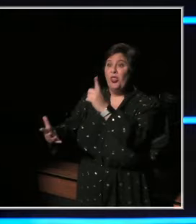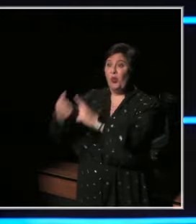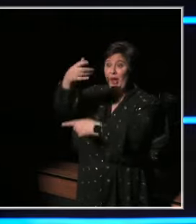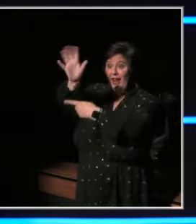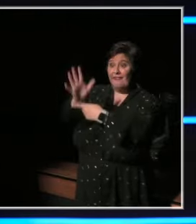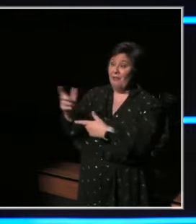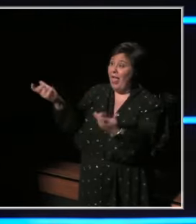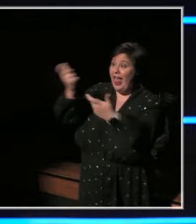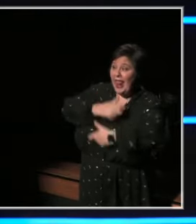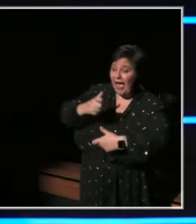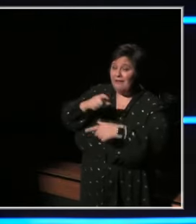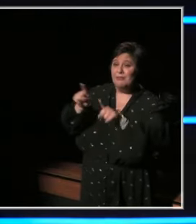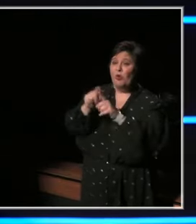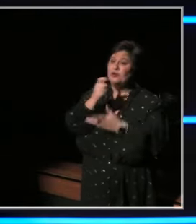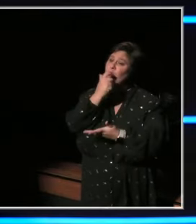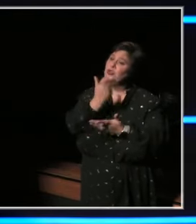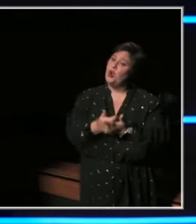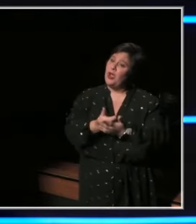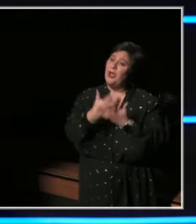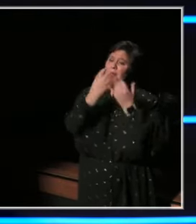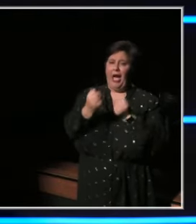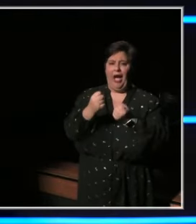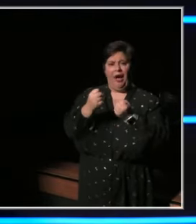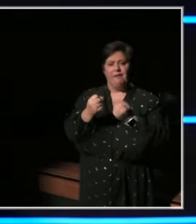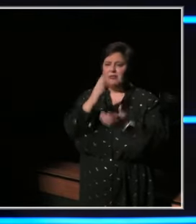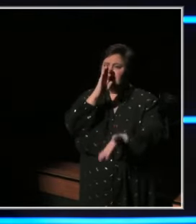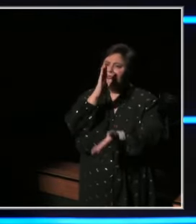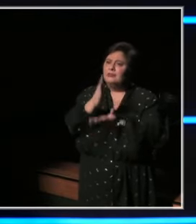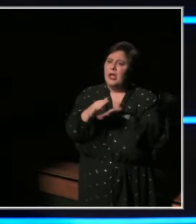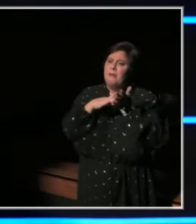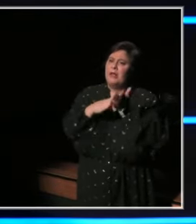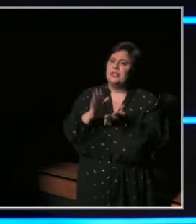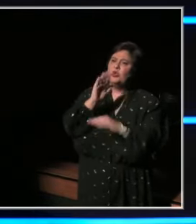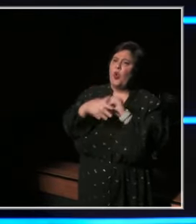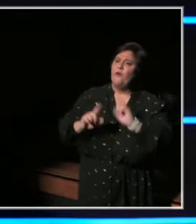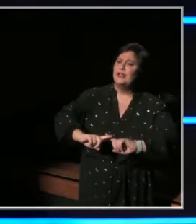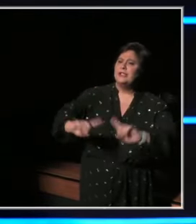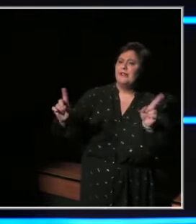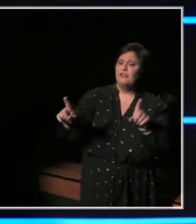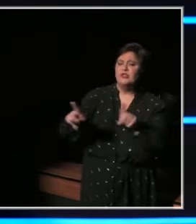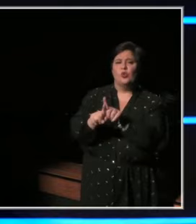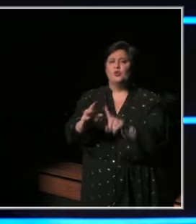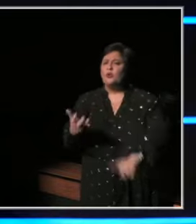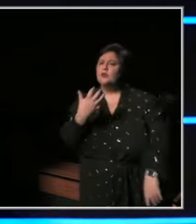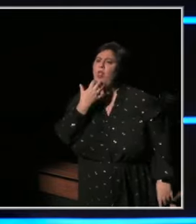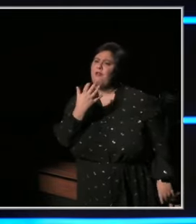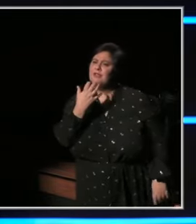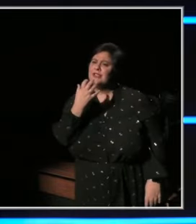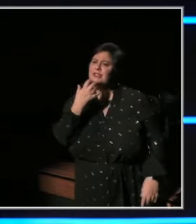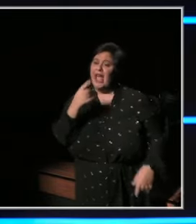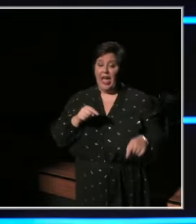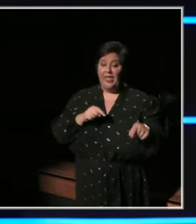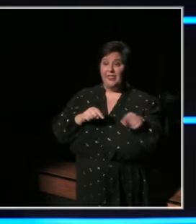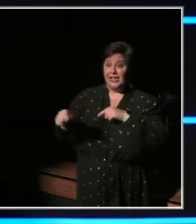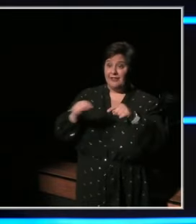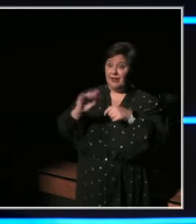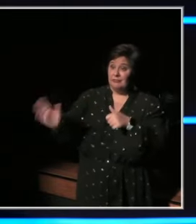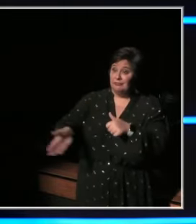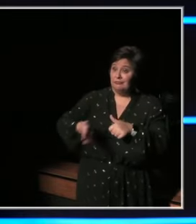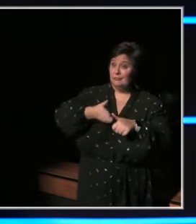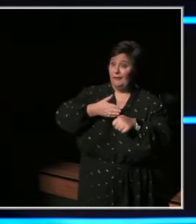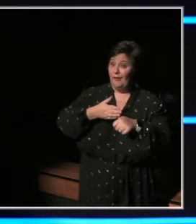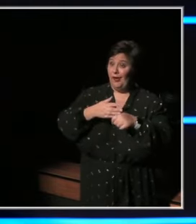hilarious and shocking, but delivers a serious message about differences and tolerance. As the director's feature debut,